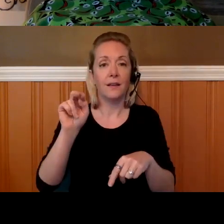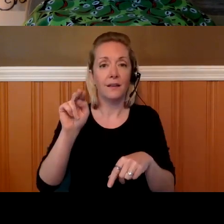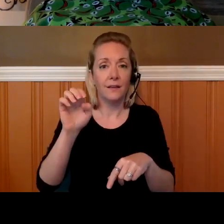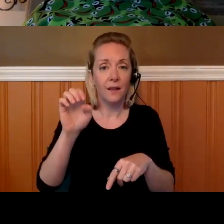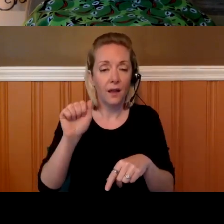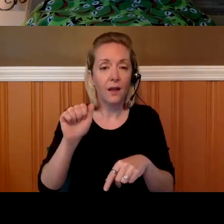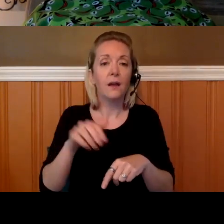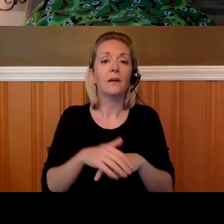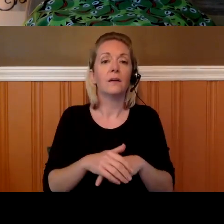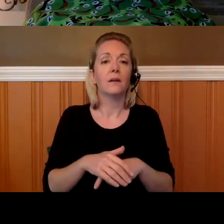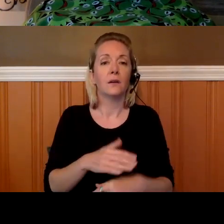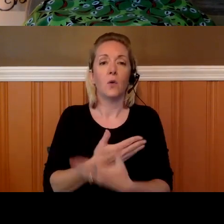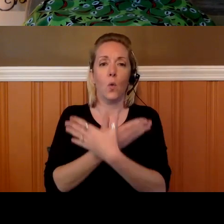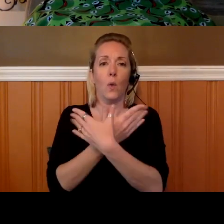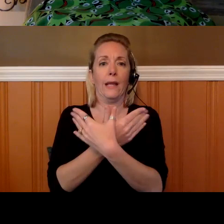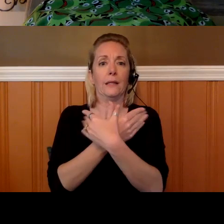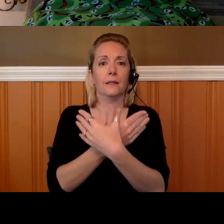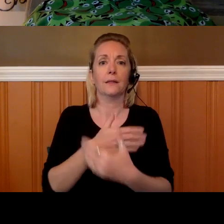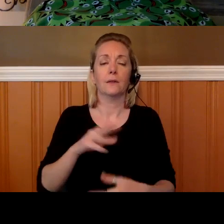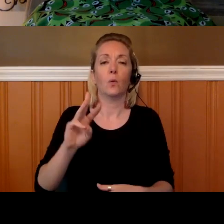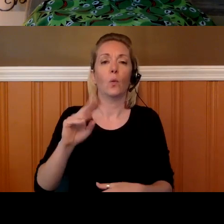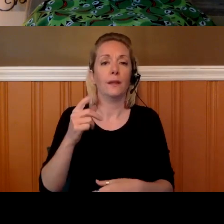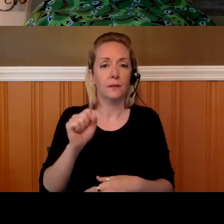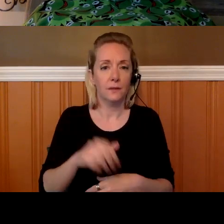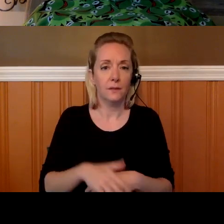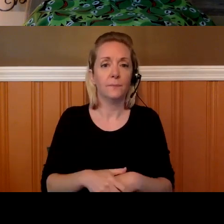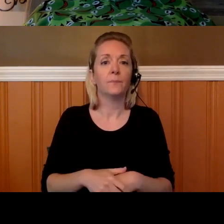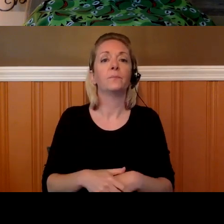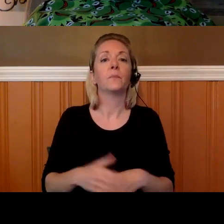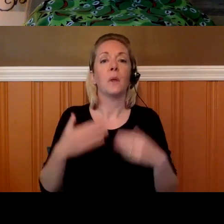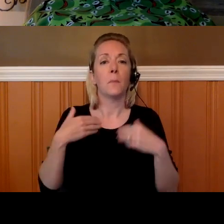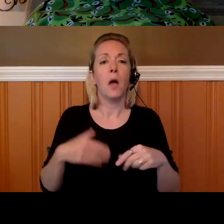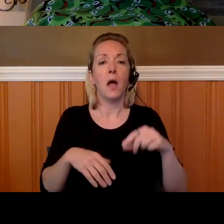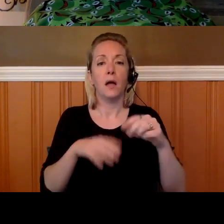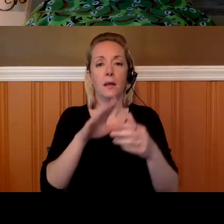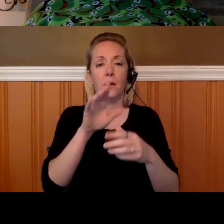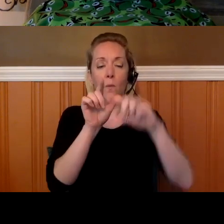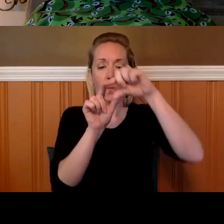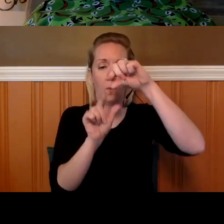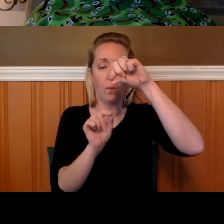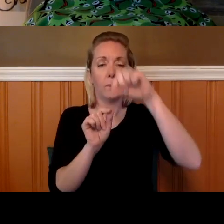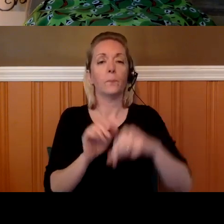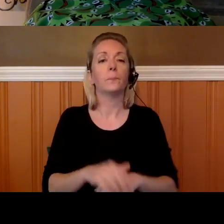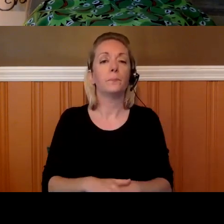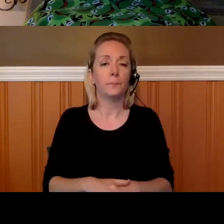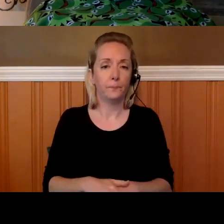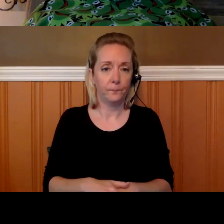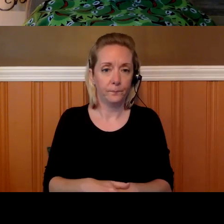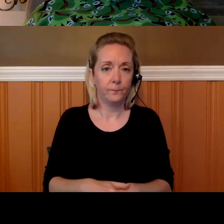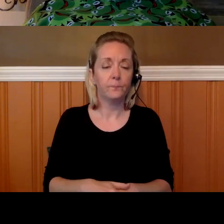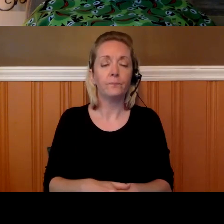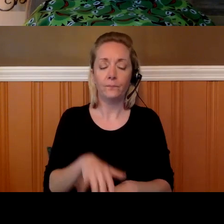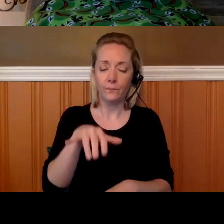Yeah, definitely wings is a big. The wings and the long body, yes, that tells us it's